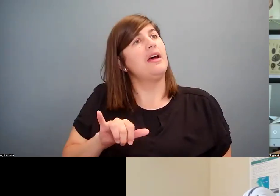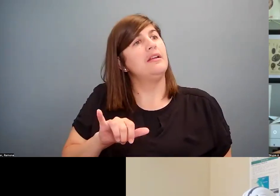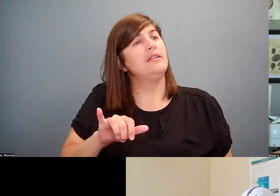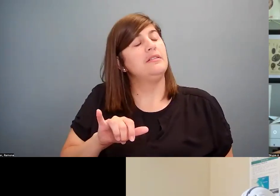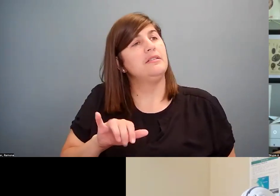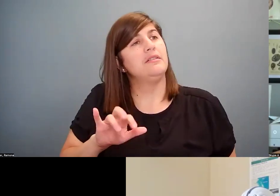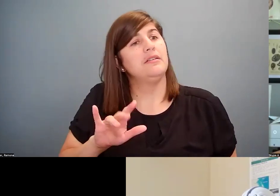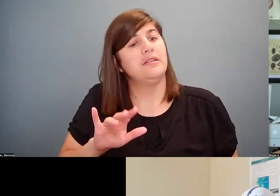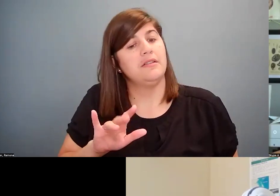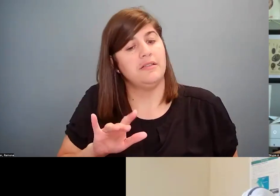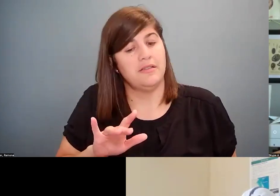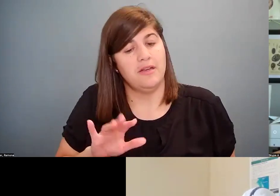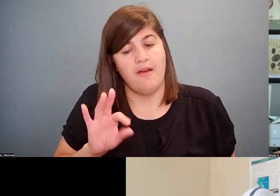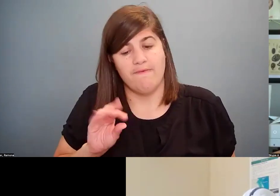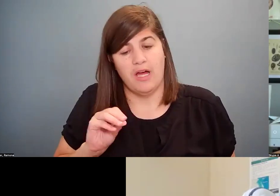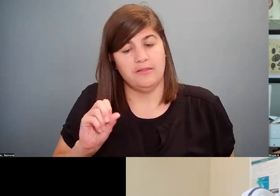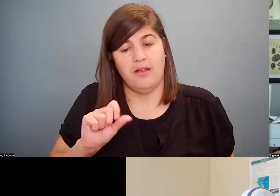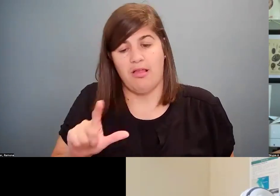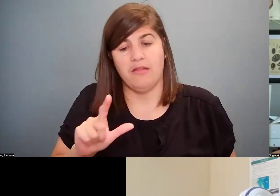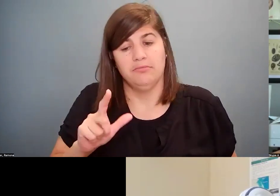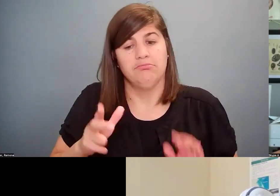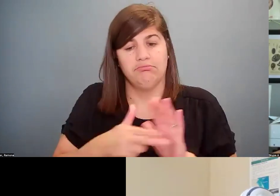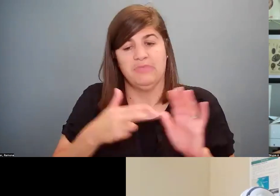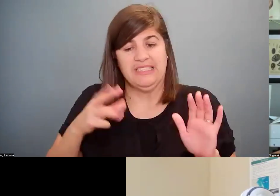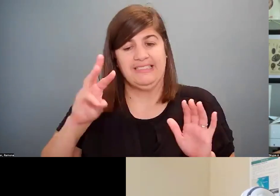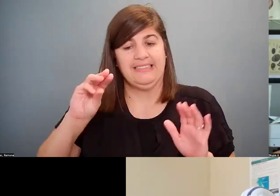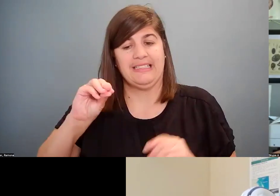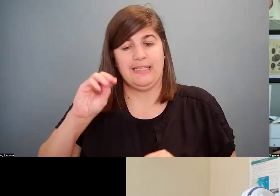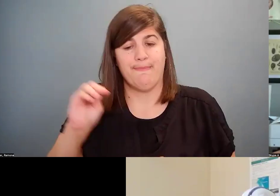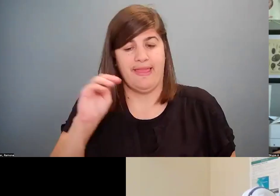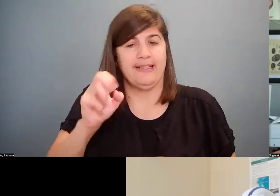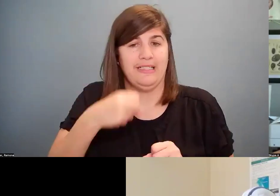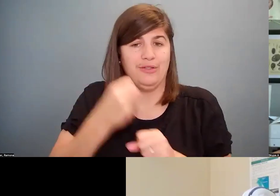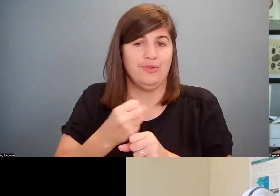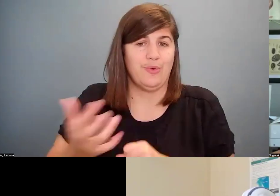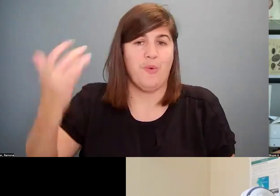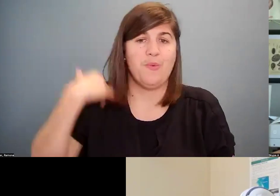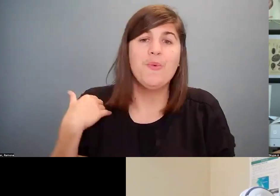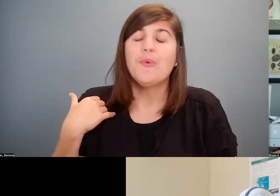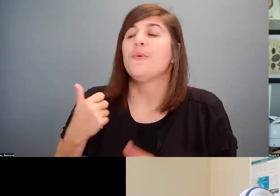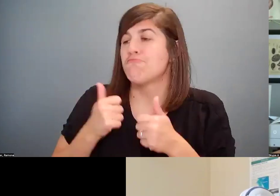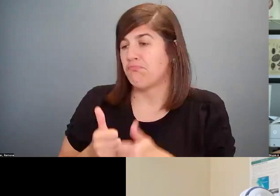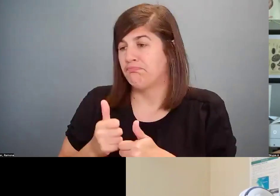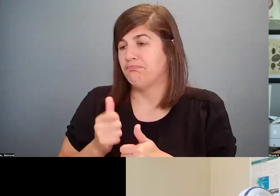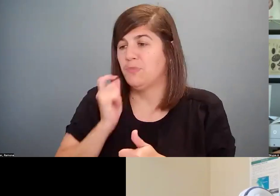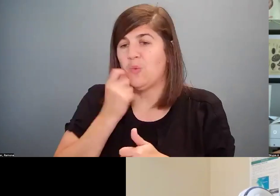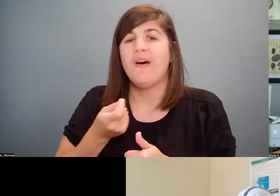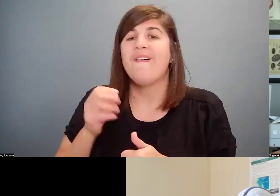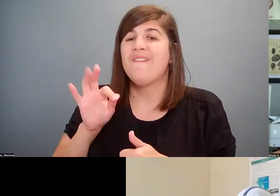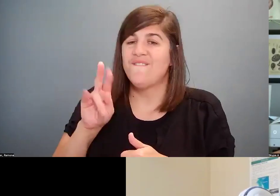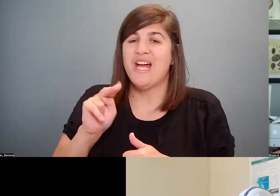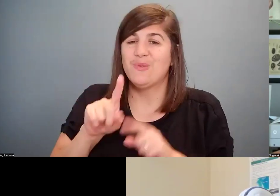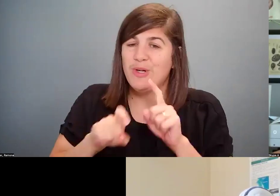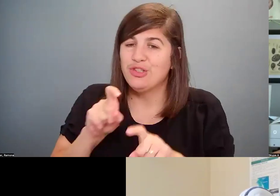believe, was aged around 60 million years. Cool. Sounds good. We had a fun question.